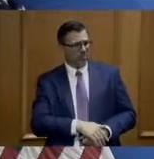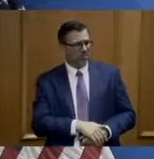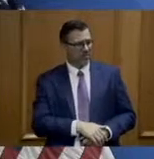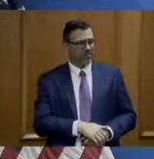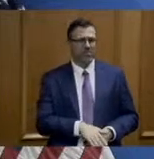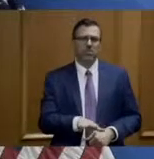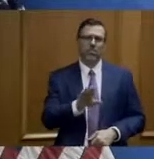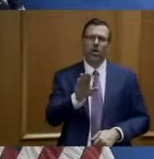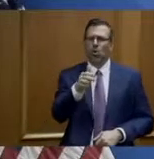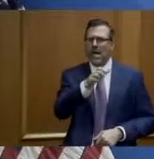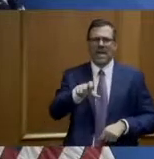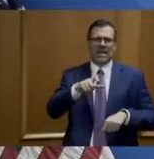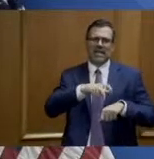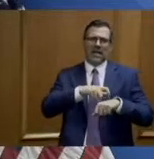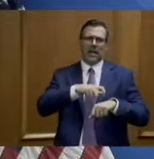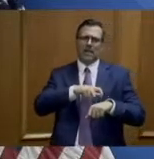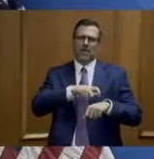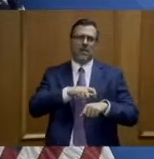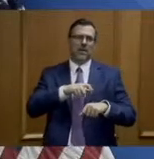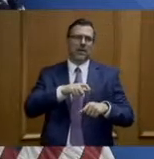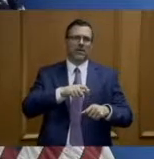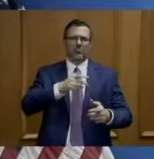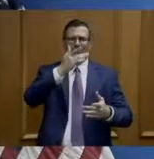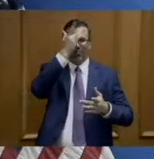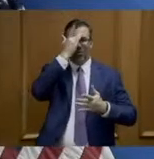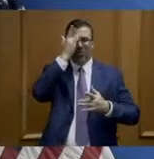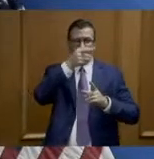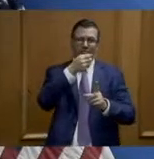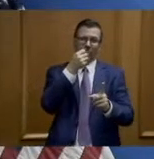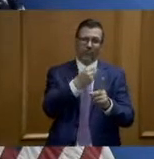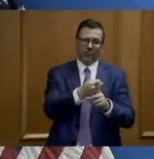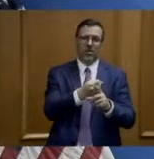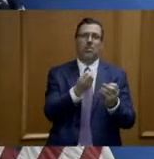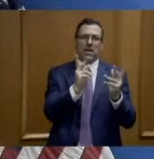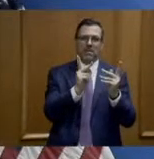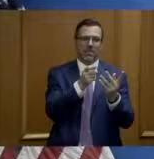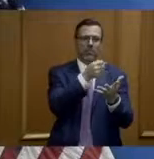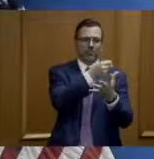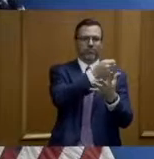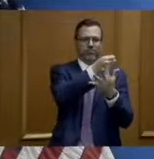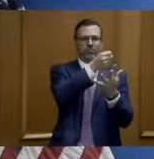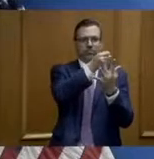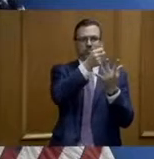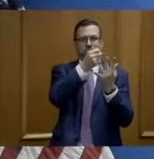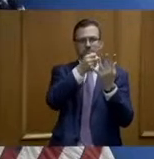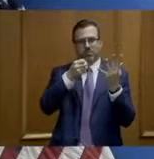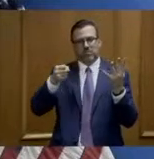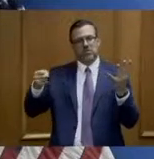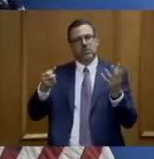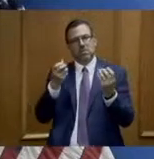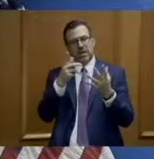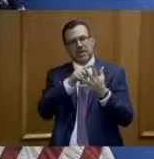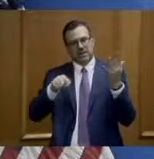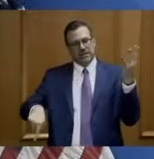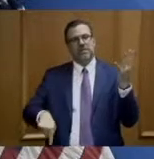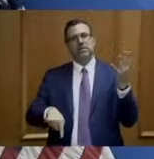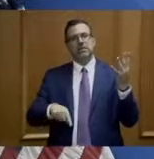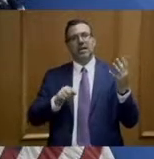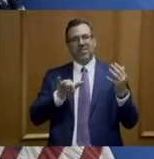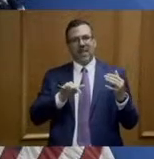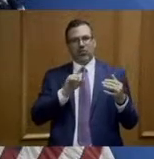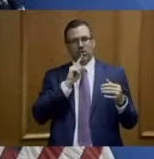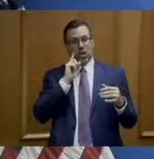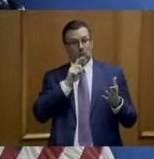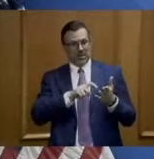we're concerned. And that's the reason that that's the reason we've